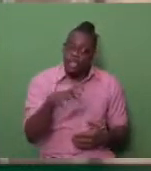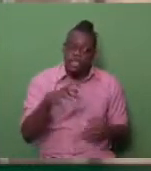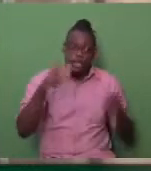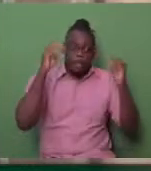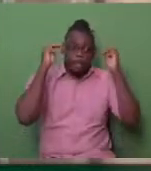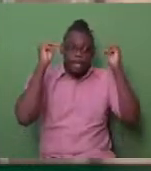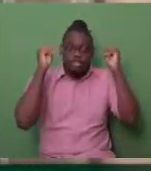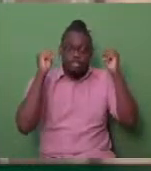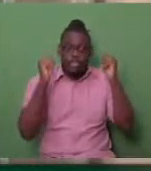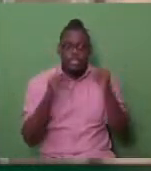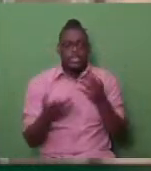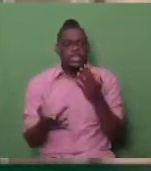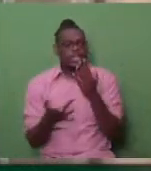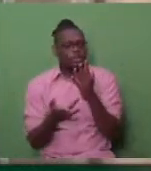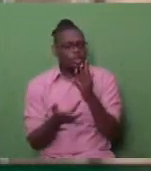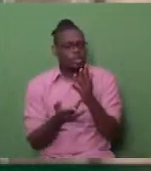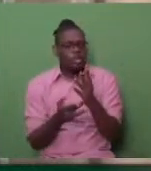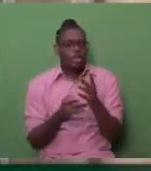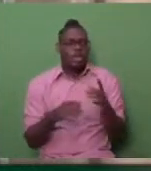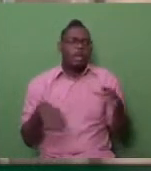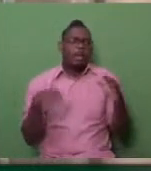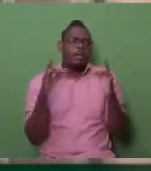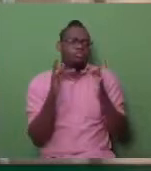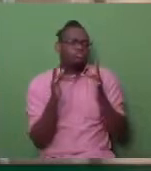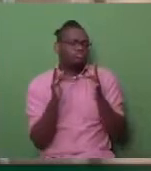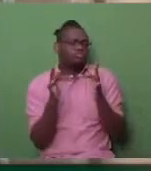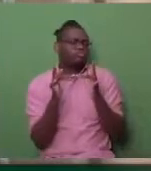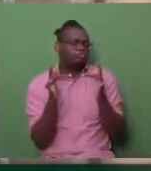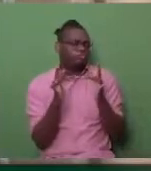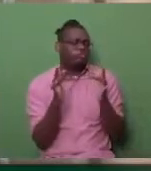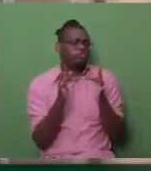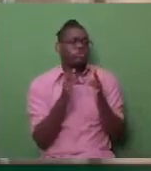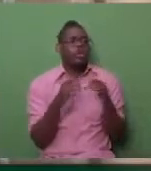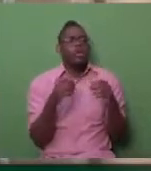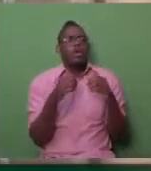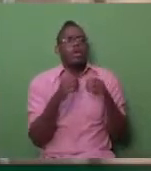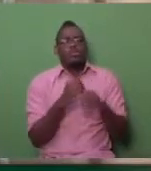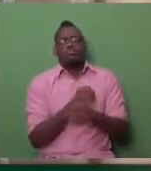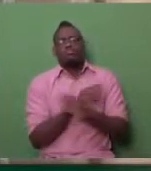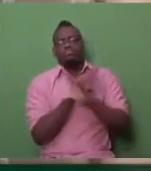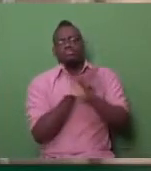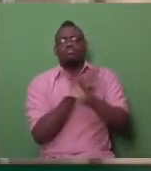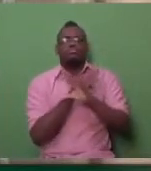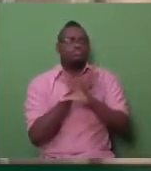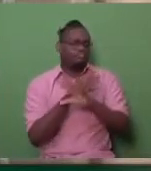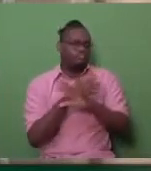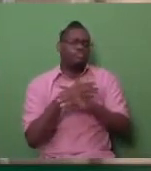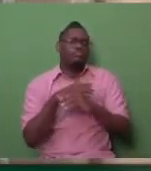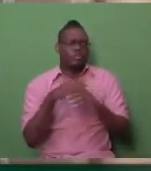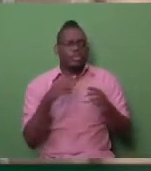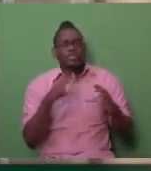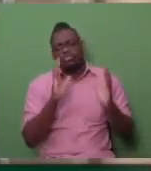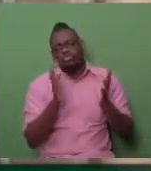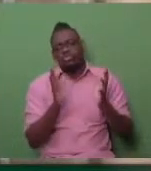digitization. Do you know? They do not even have a website.